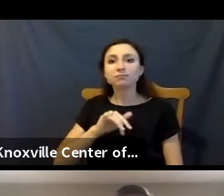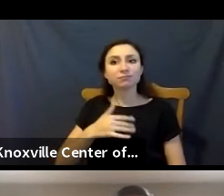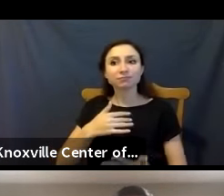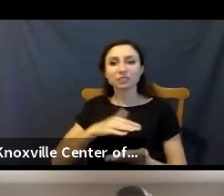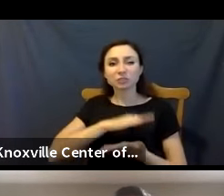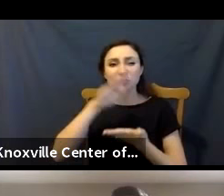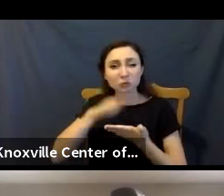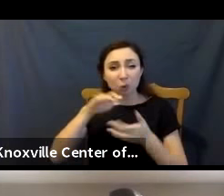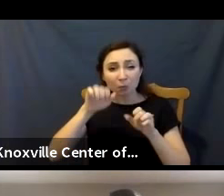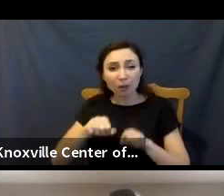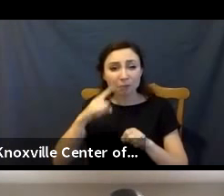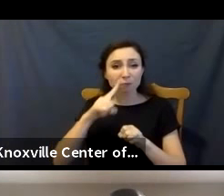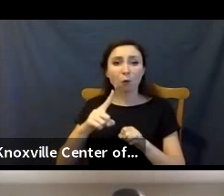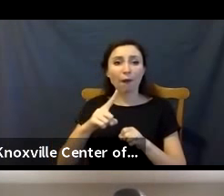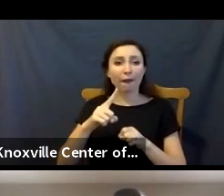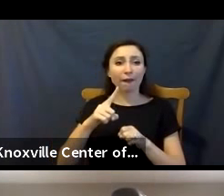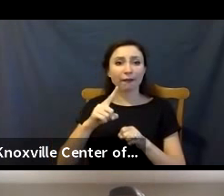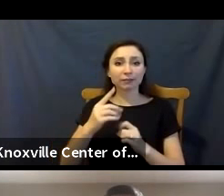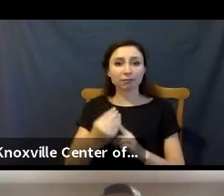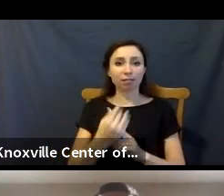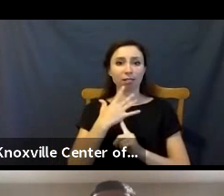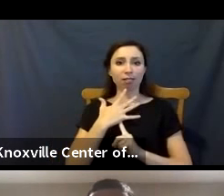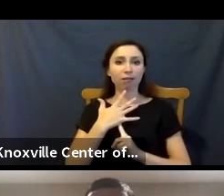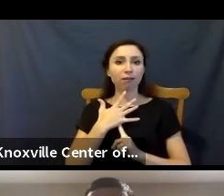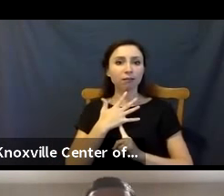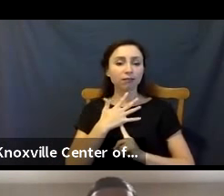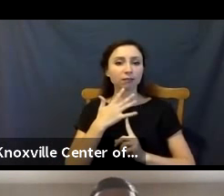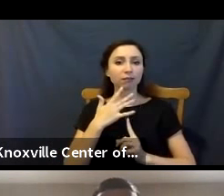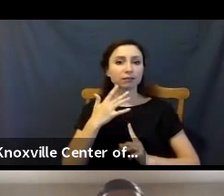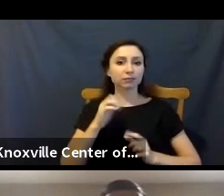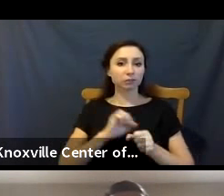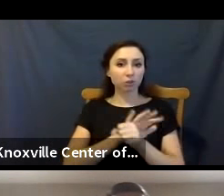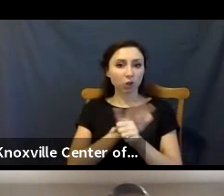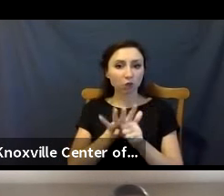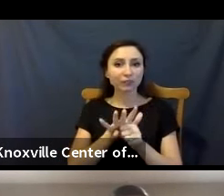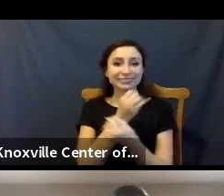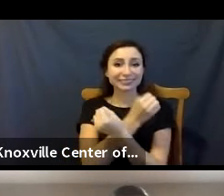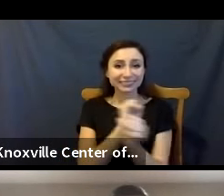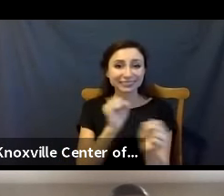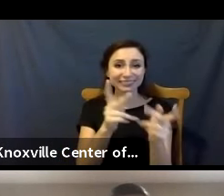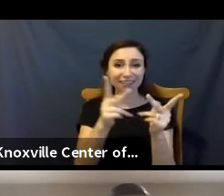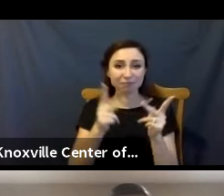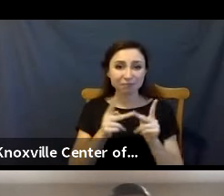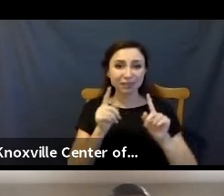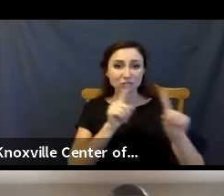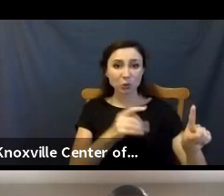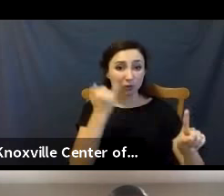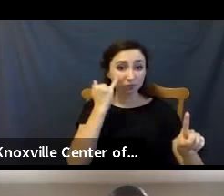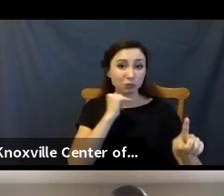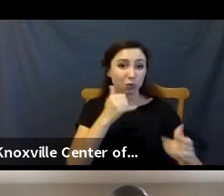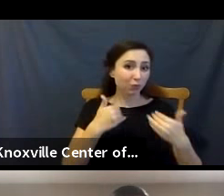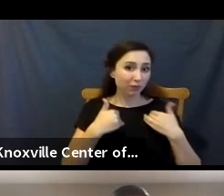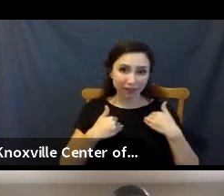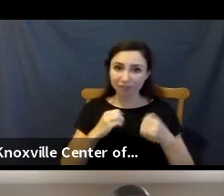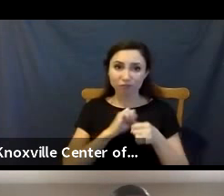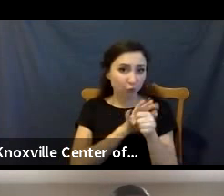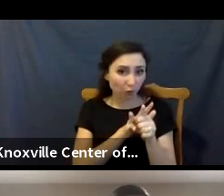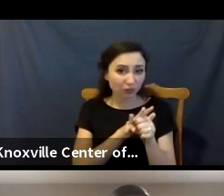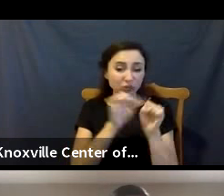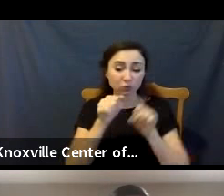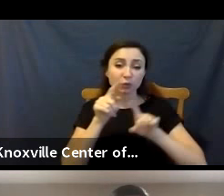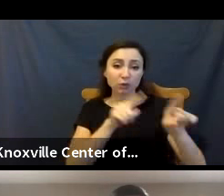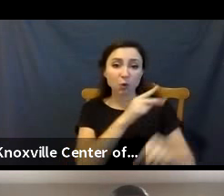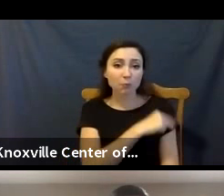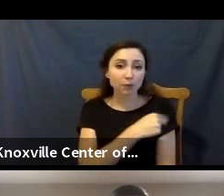hospitals are actually a very safe place to come for a non-COVID problem. So a little bit